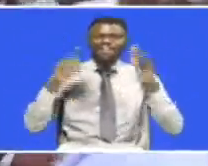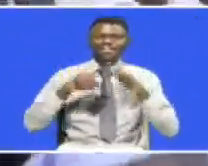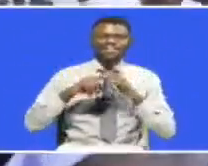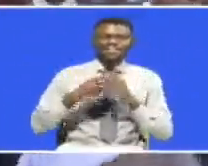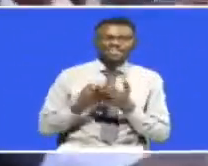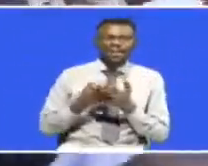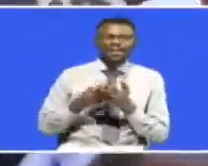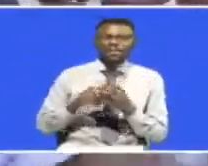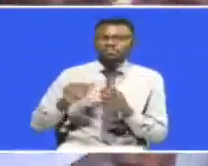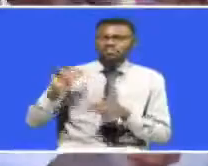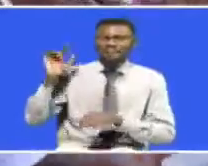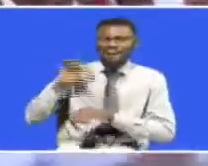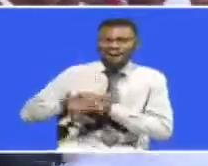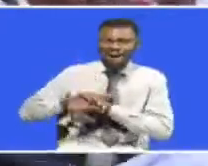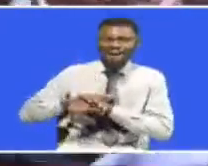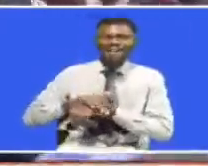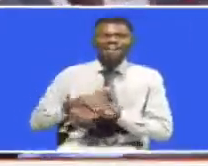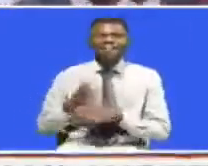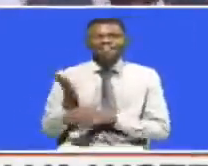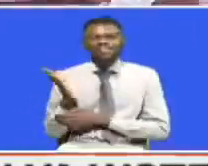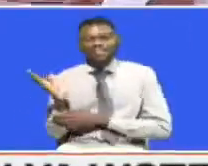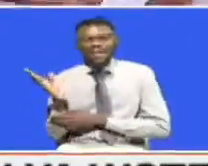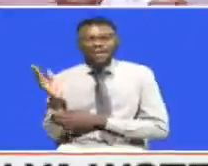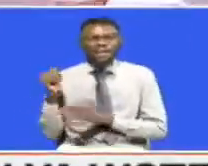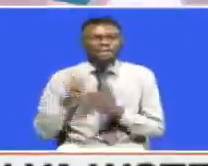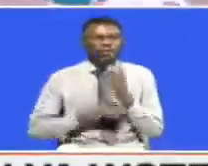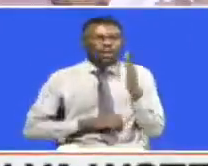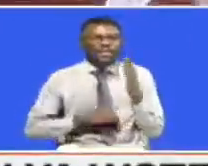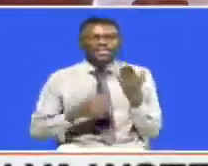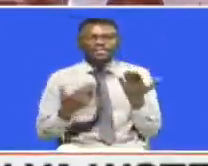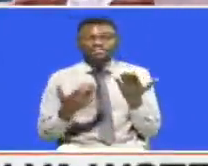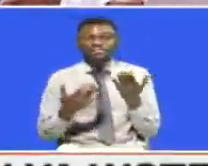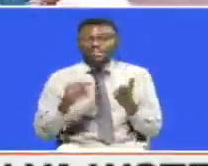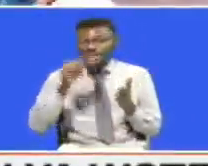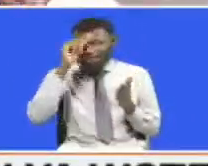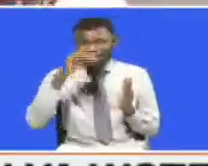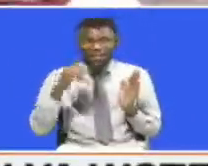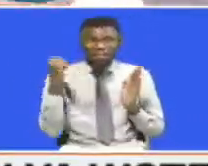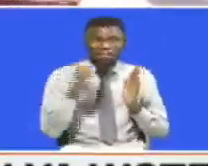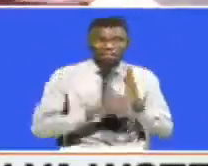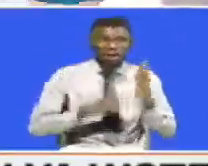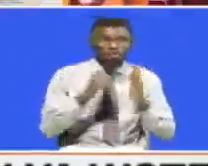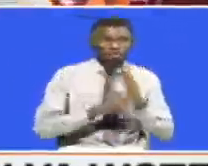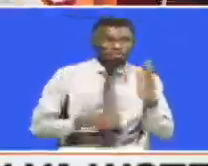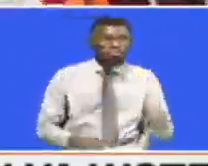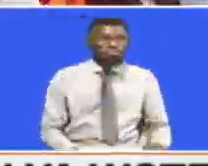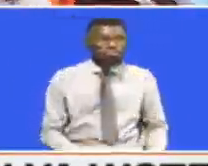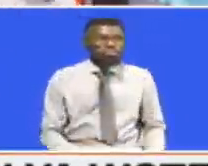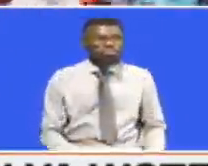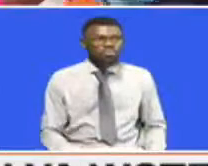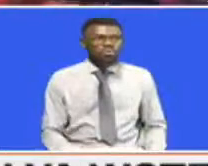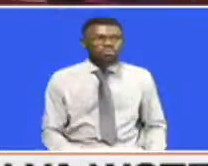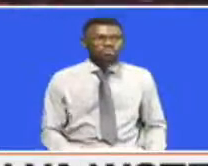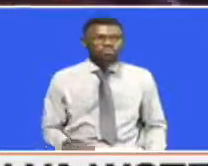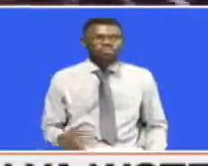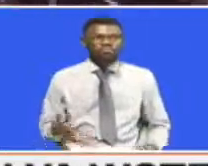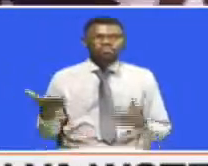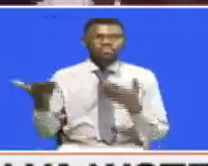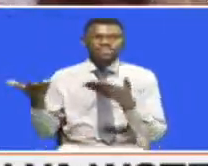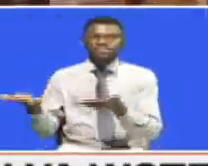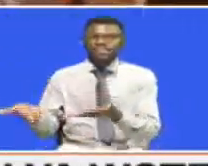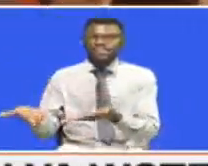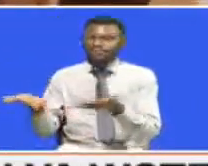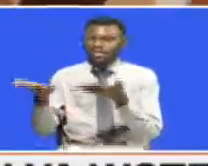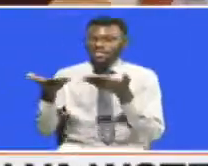Kola, mpaka wa Makueni na Machakos, huku gavana wa Makueni Mutula Kilonzo Junior akimpokea Kariuki